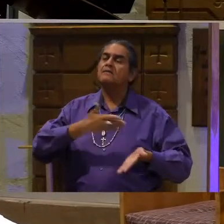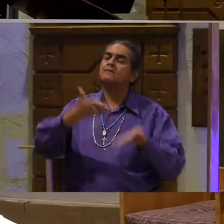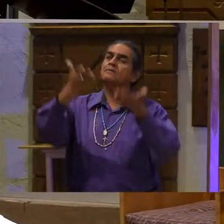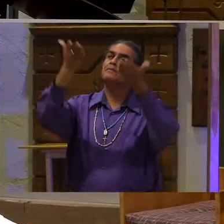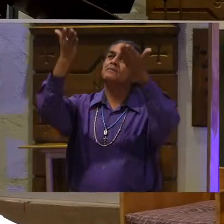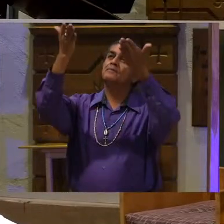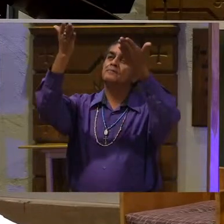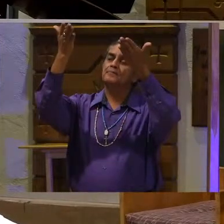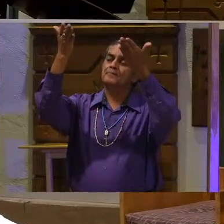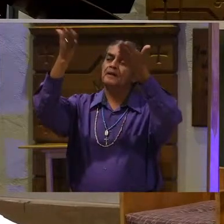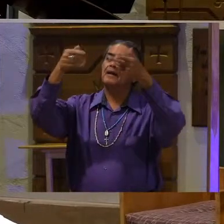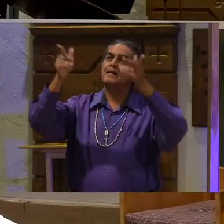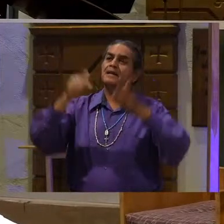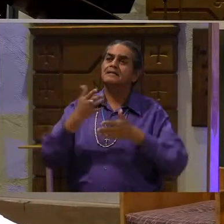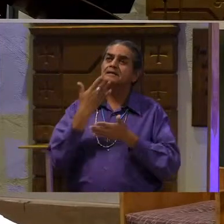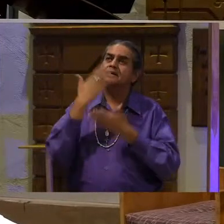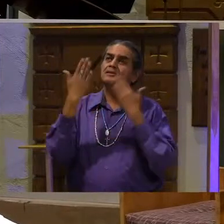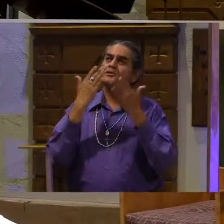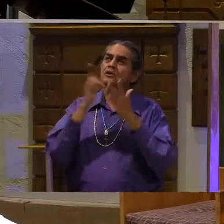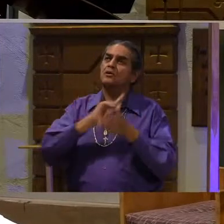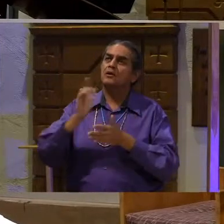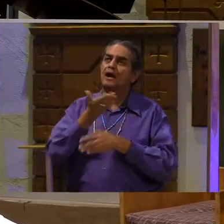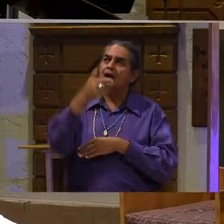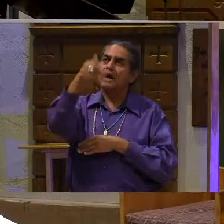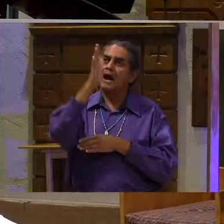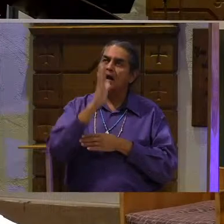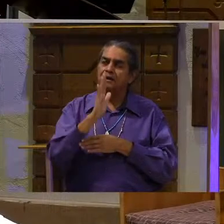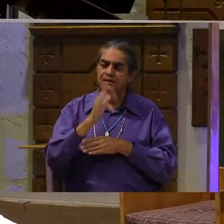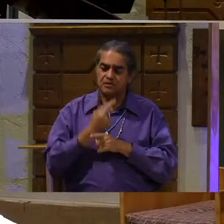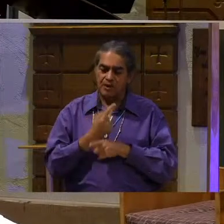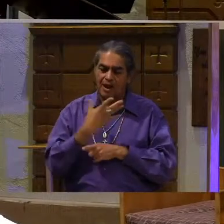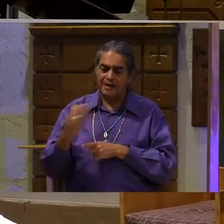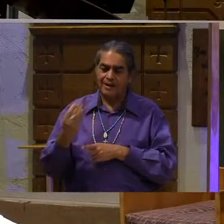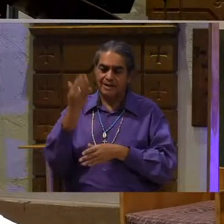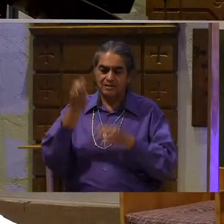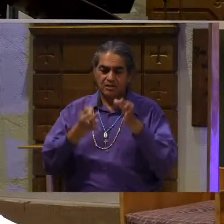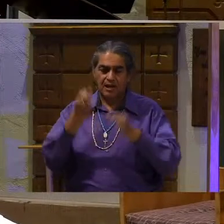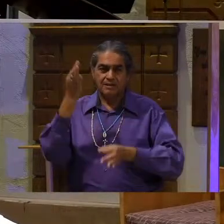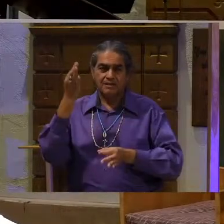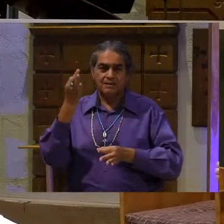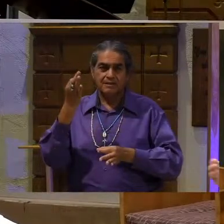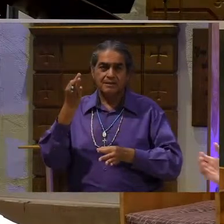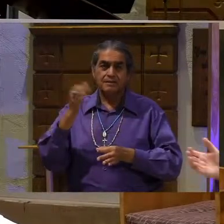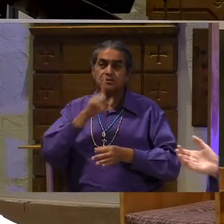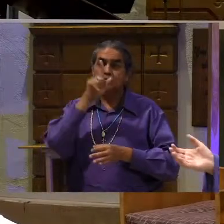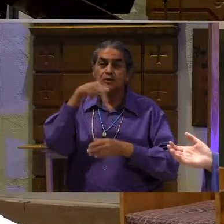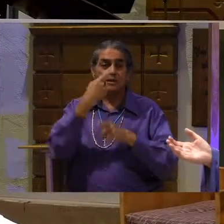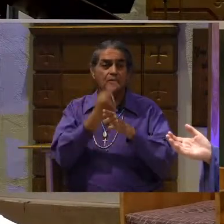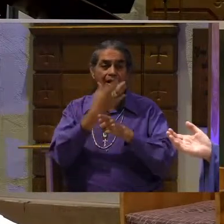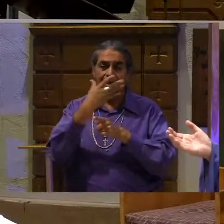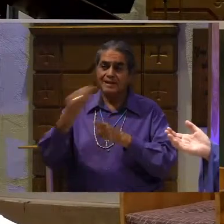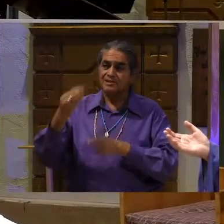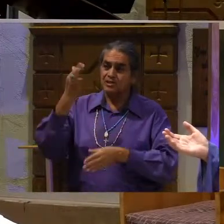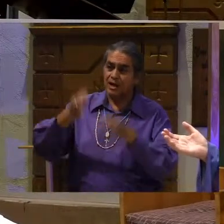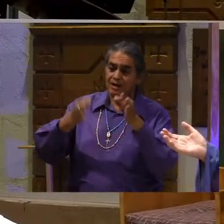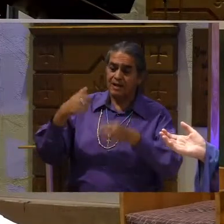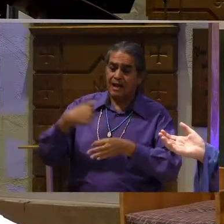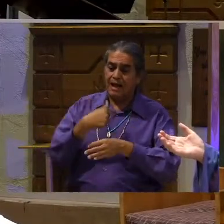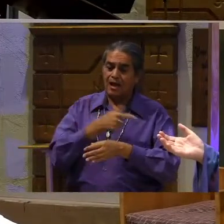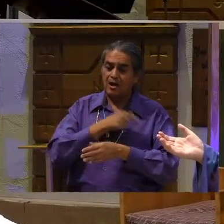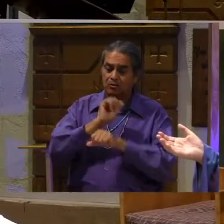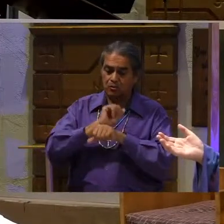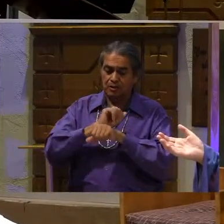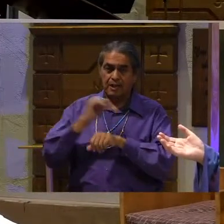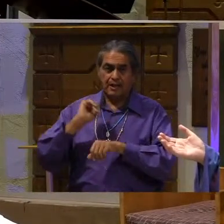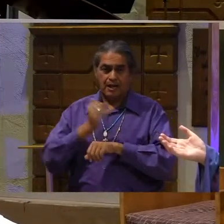hearts. Give thanks to the Lord our God. It is truly right and just, our duty and